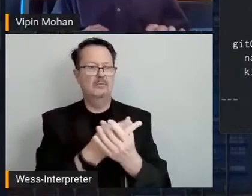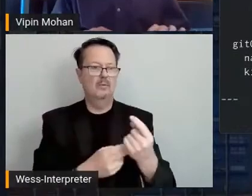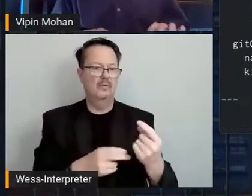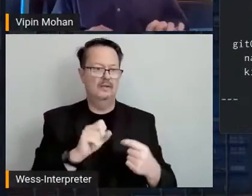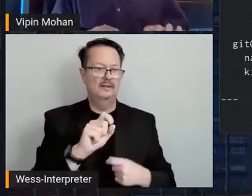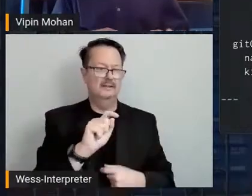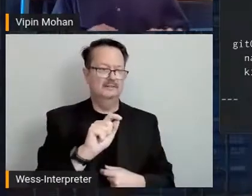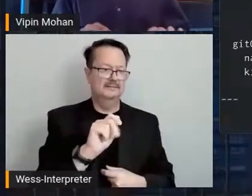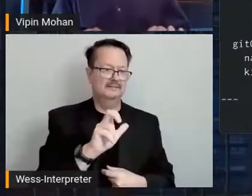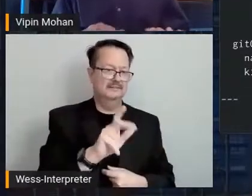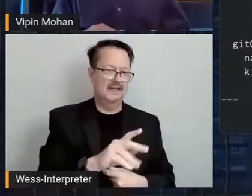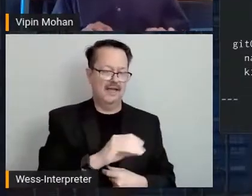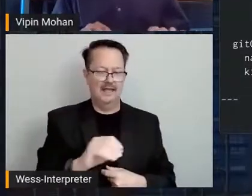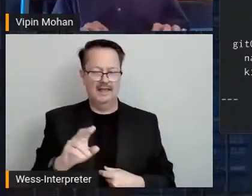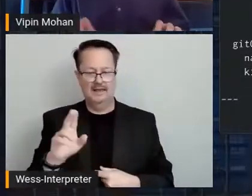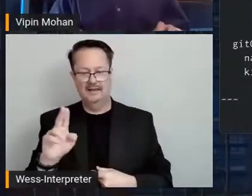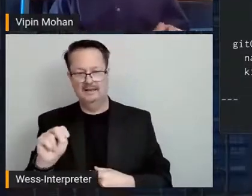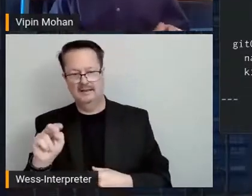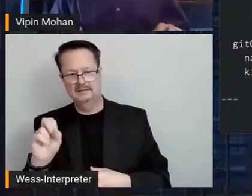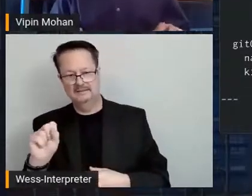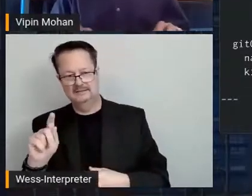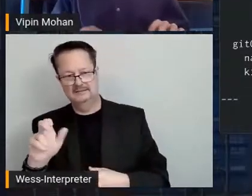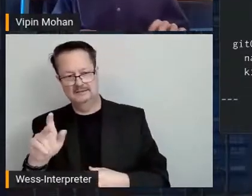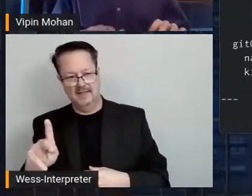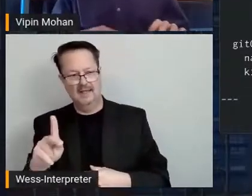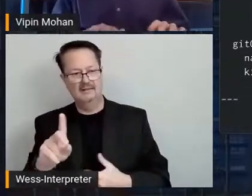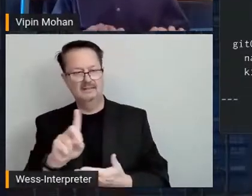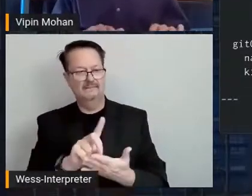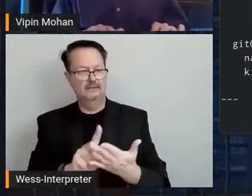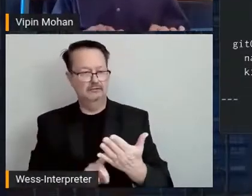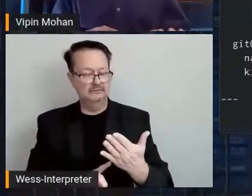well as unstacked external HCD configuration.